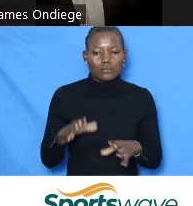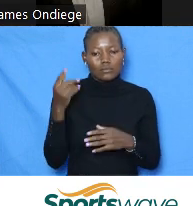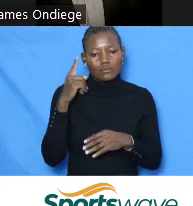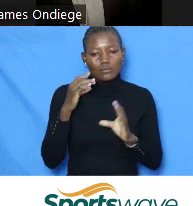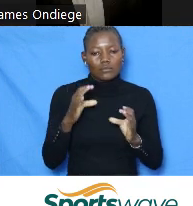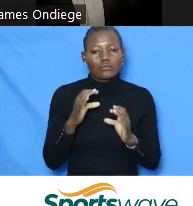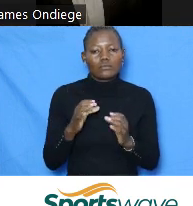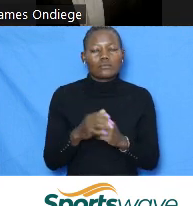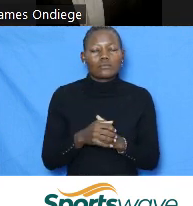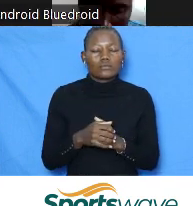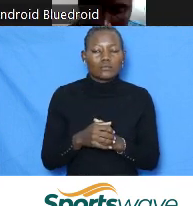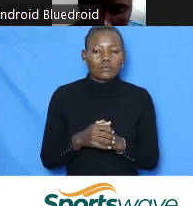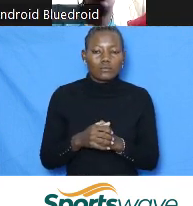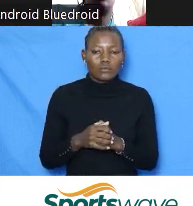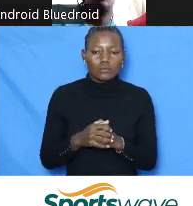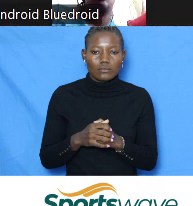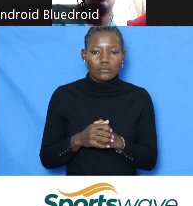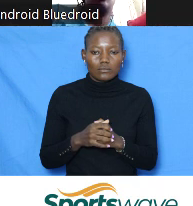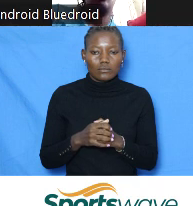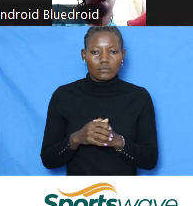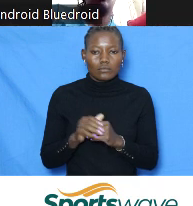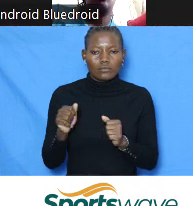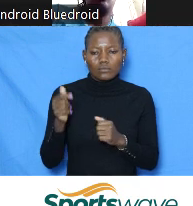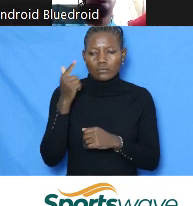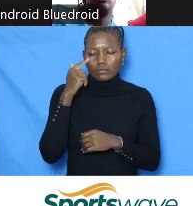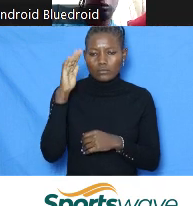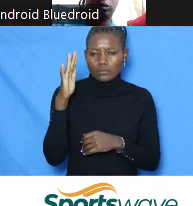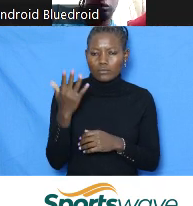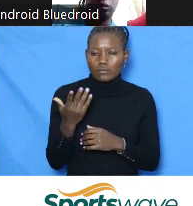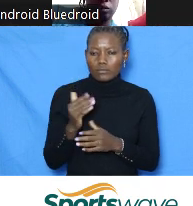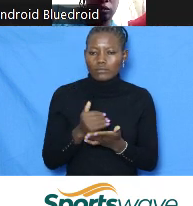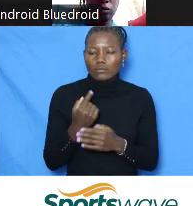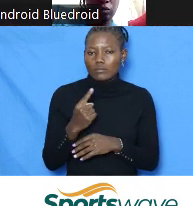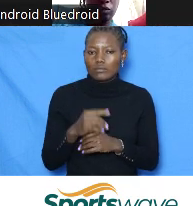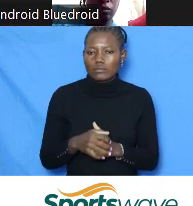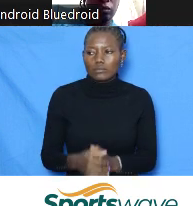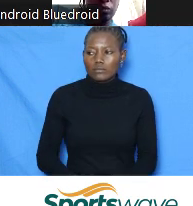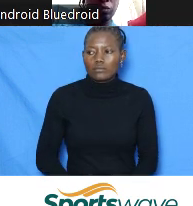in sport are increasing. Sorry, I can see your hand up when I'll go.